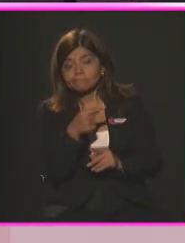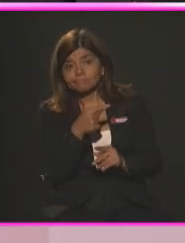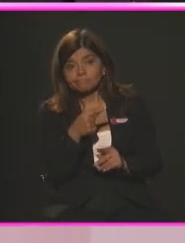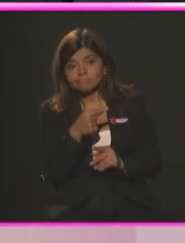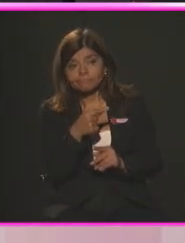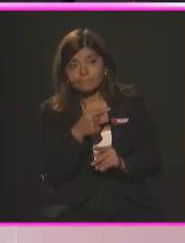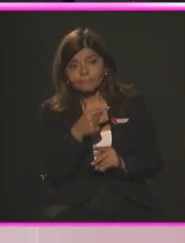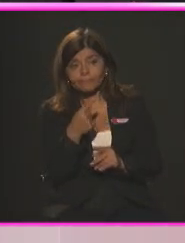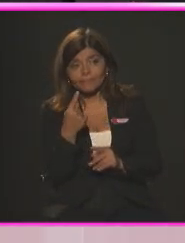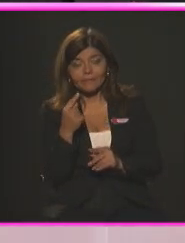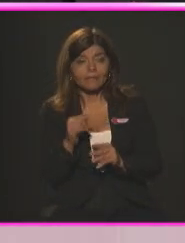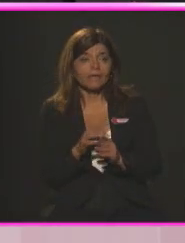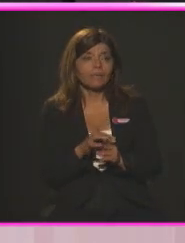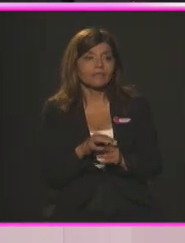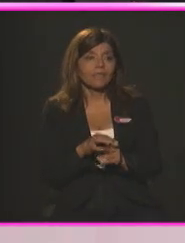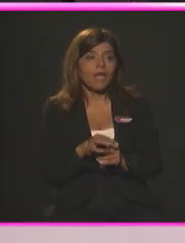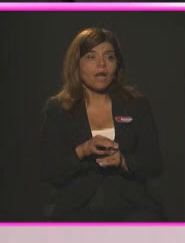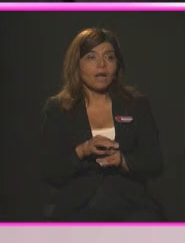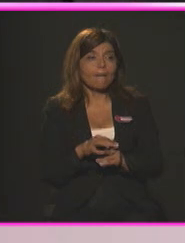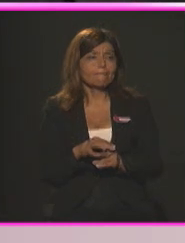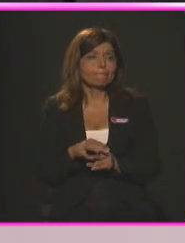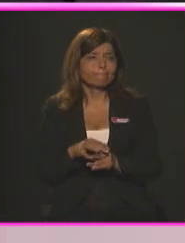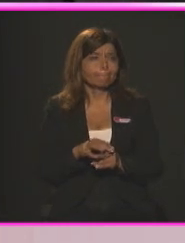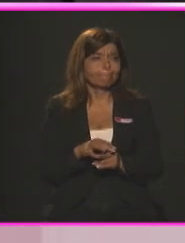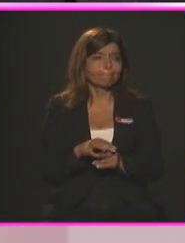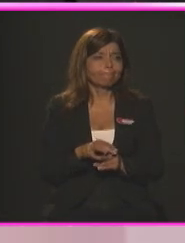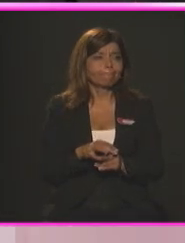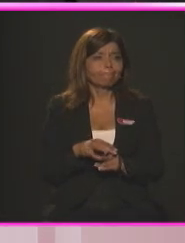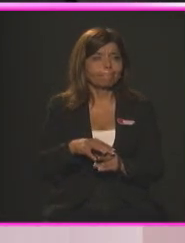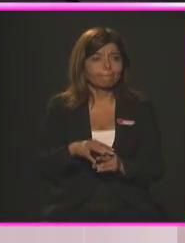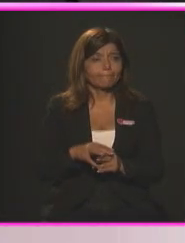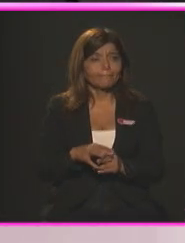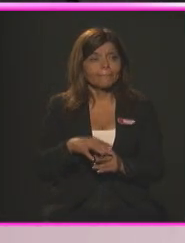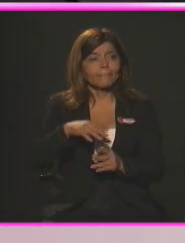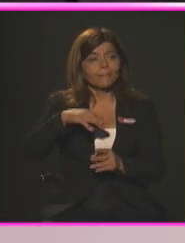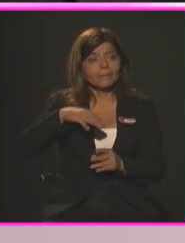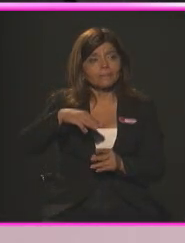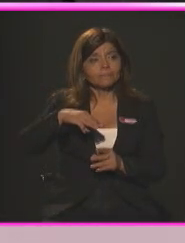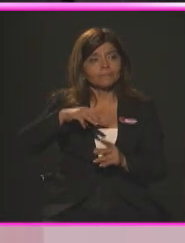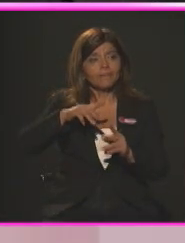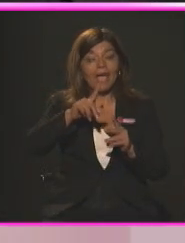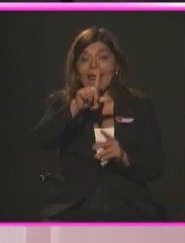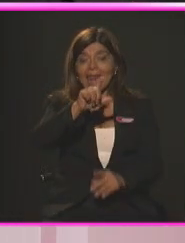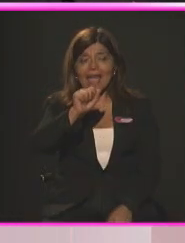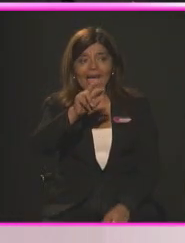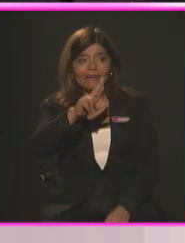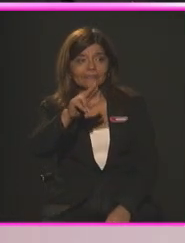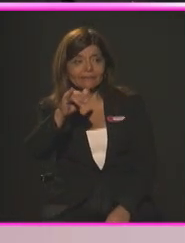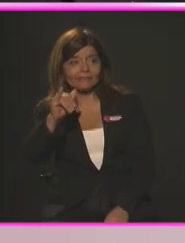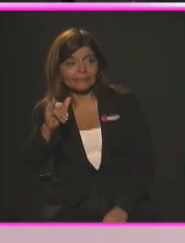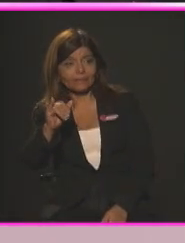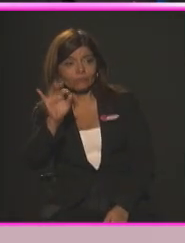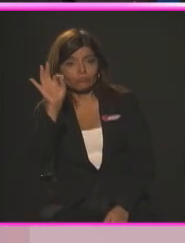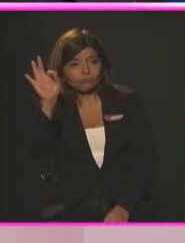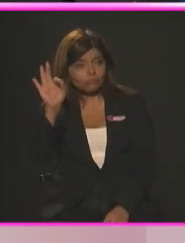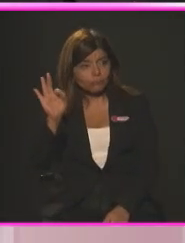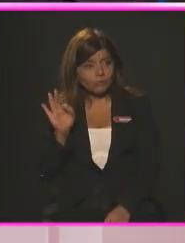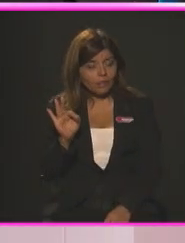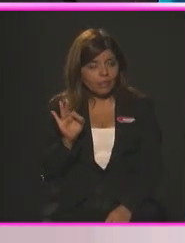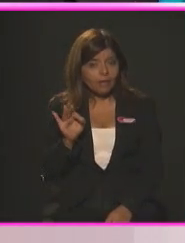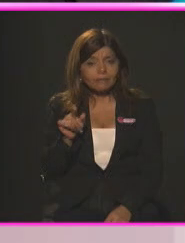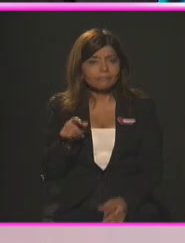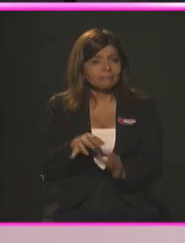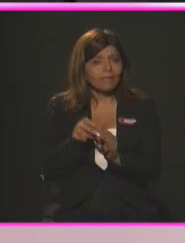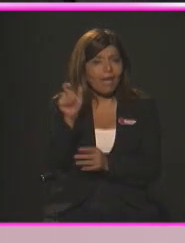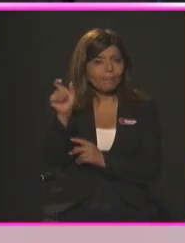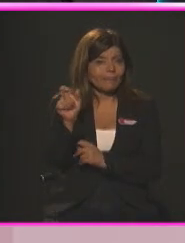same, Larry became 5 different people with different microbiomes over 8 years, and the last change was a change